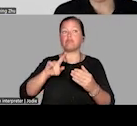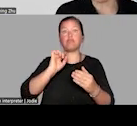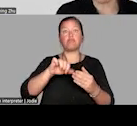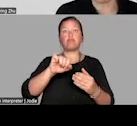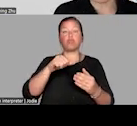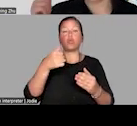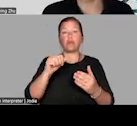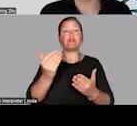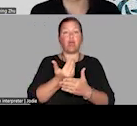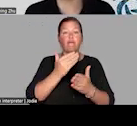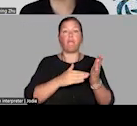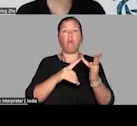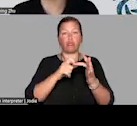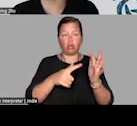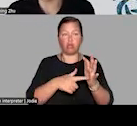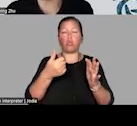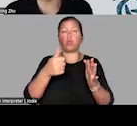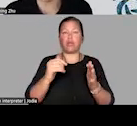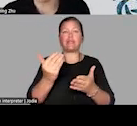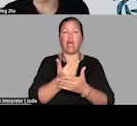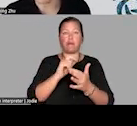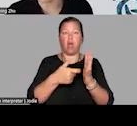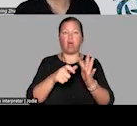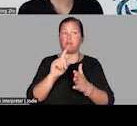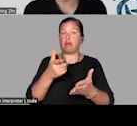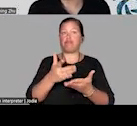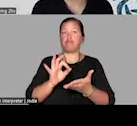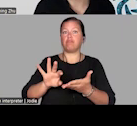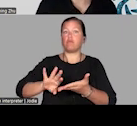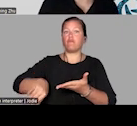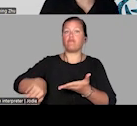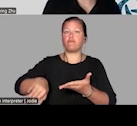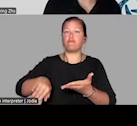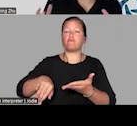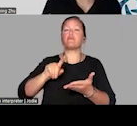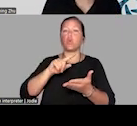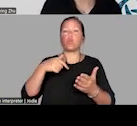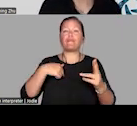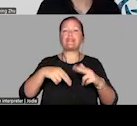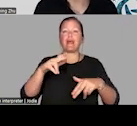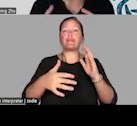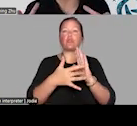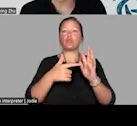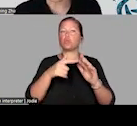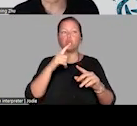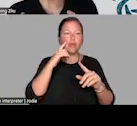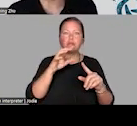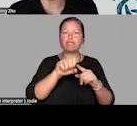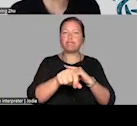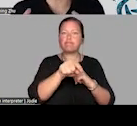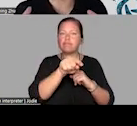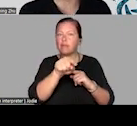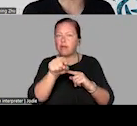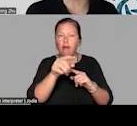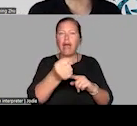safe model, we are enabling the safeguards, but actually they are removing that. So we have developed technology to detect whether the safeguards